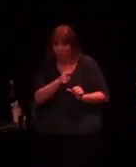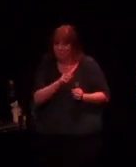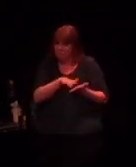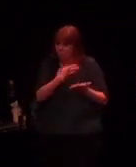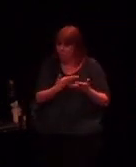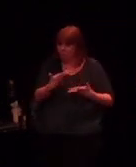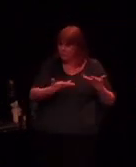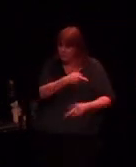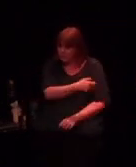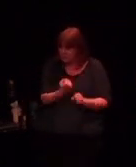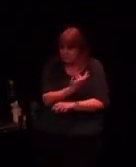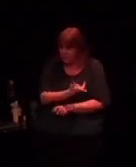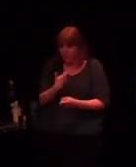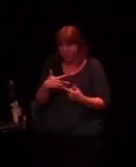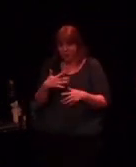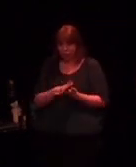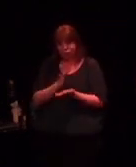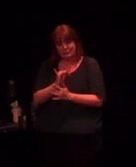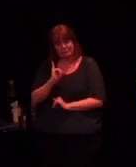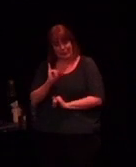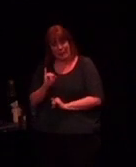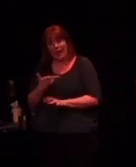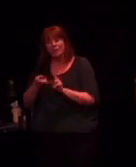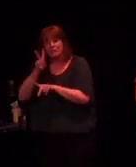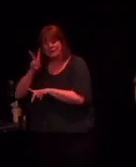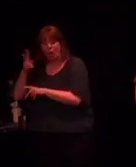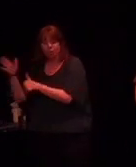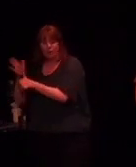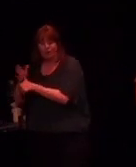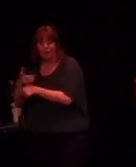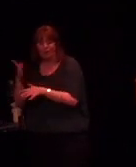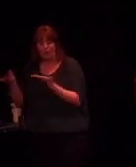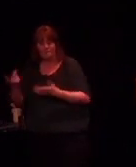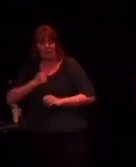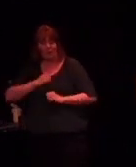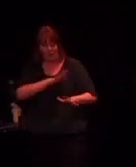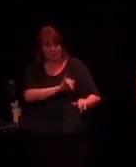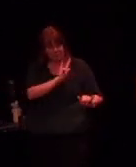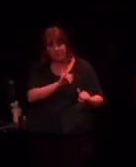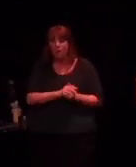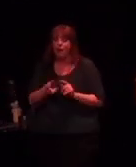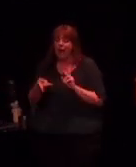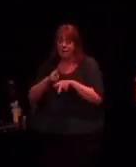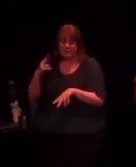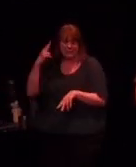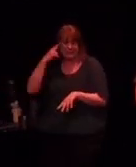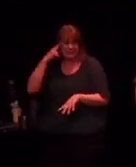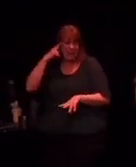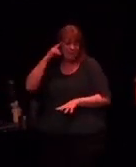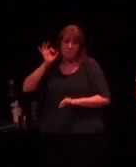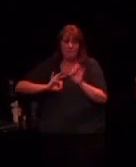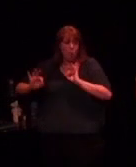piece of signing, which was shockingly bad if you actually saw what the original was. Imagine if you had deaf artists, it's something